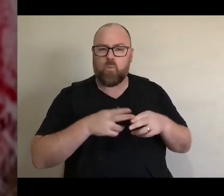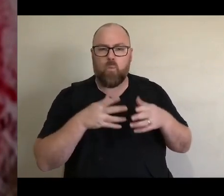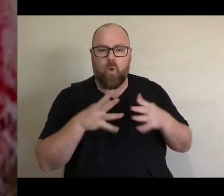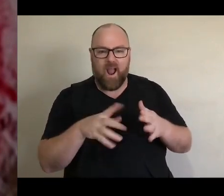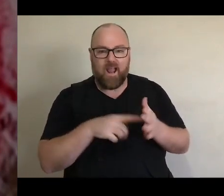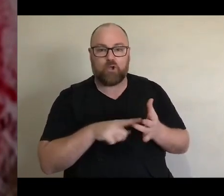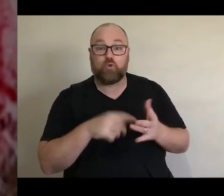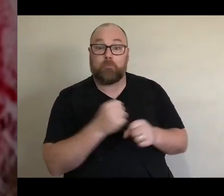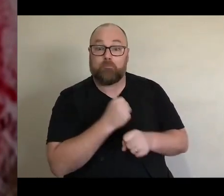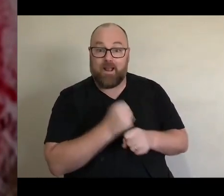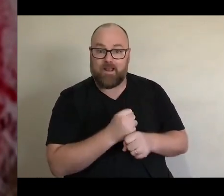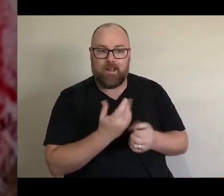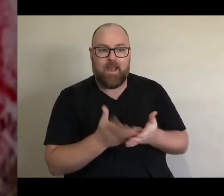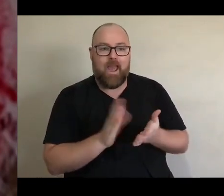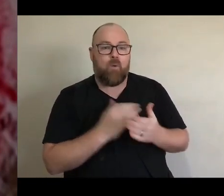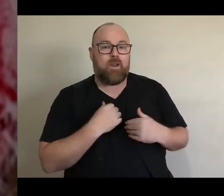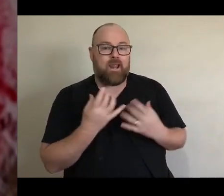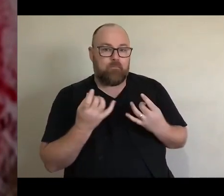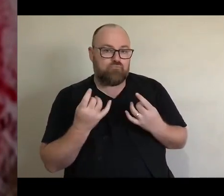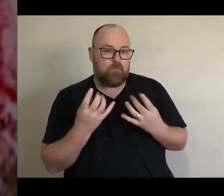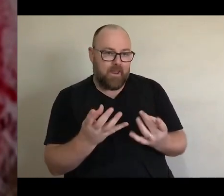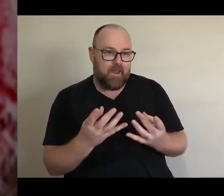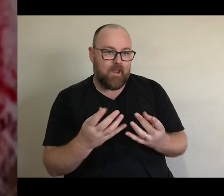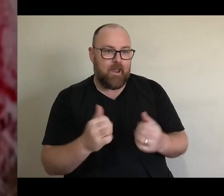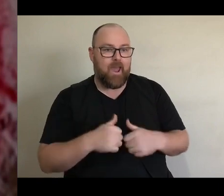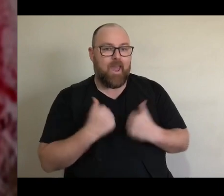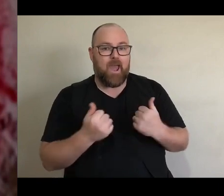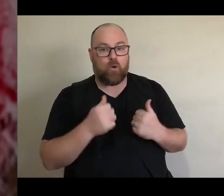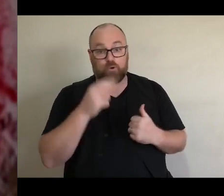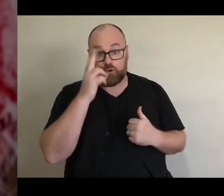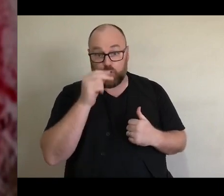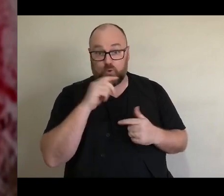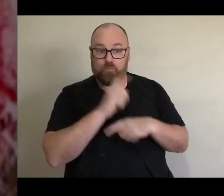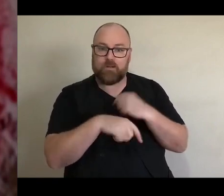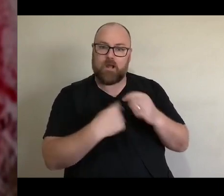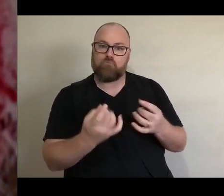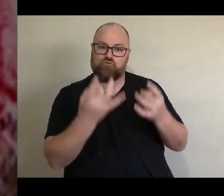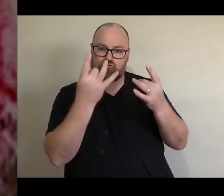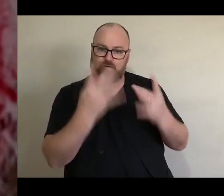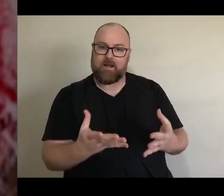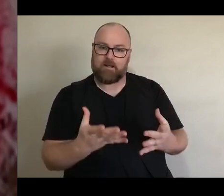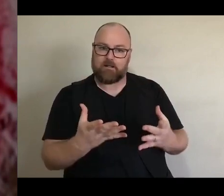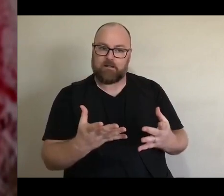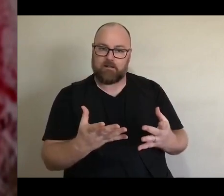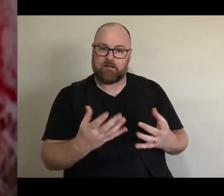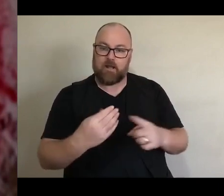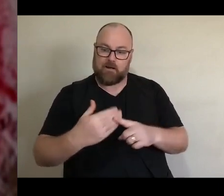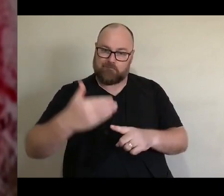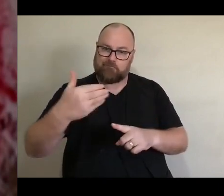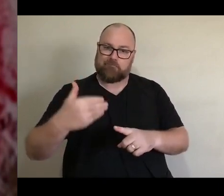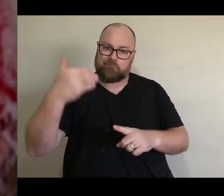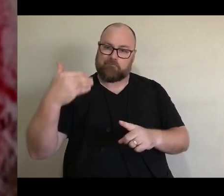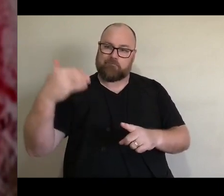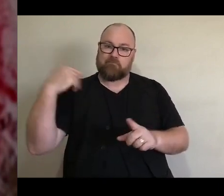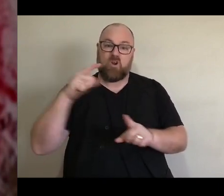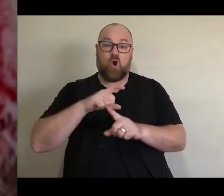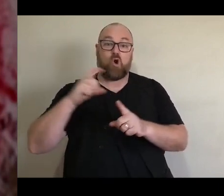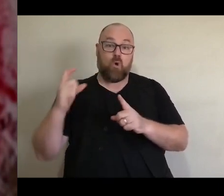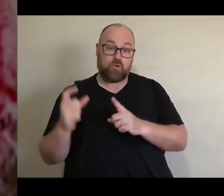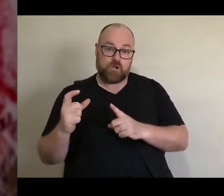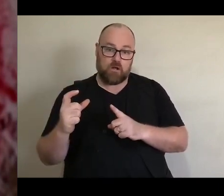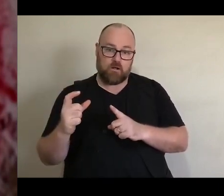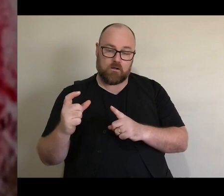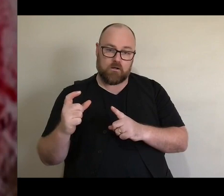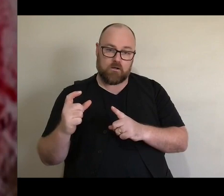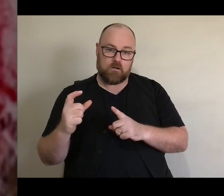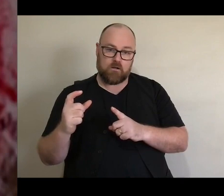future ready our youth that has made sure that the maintenance of our cultural expressions that enables